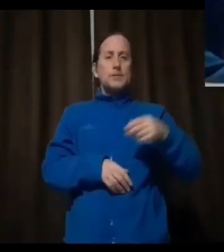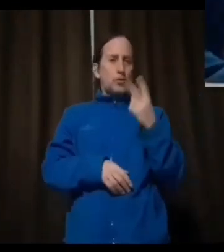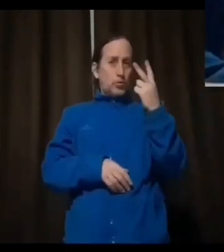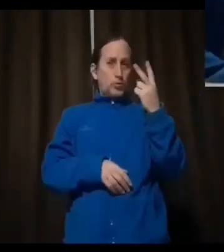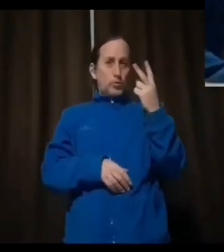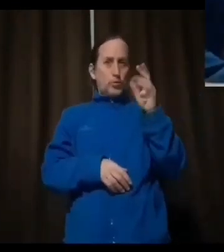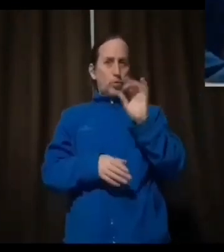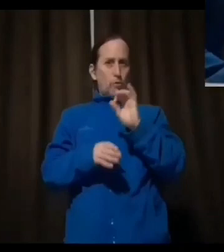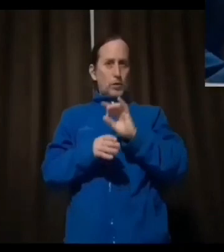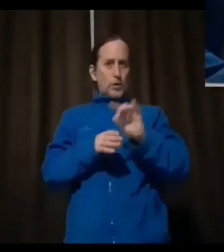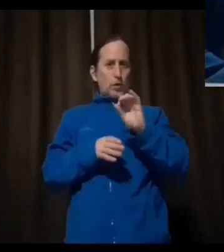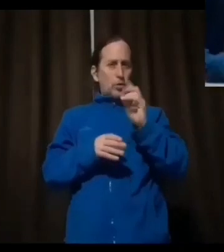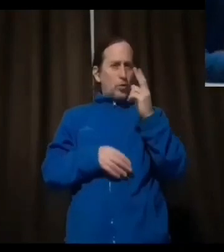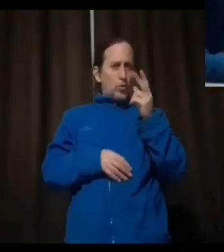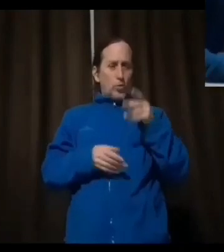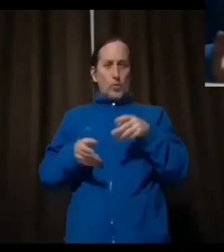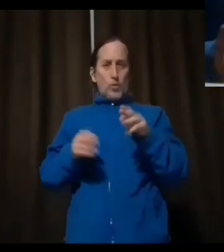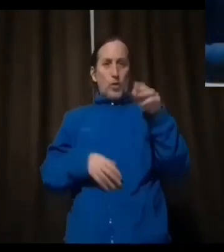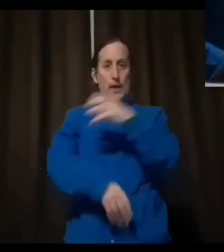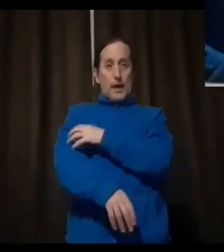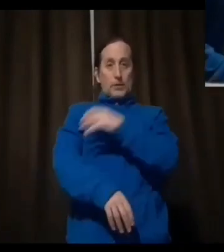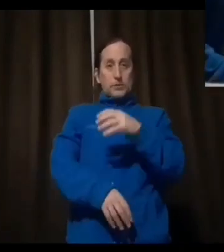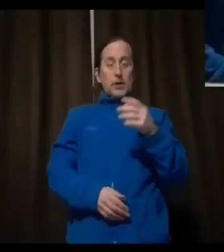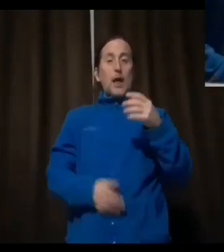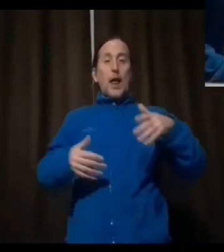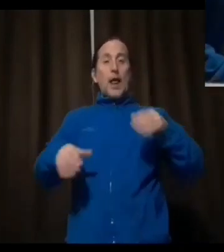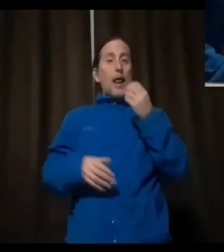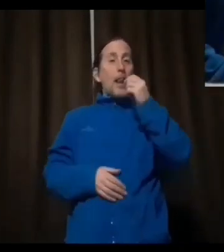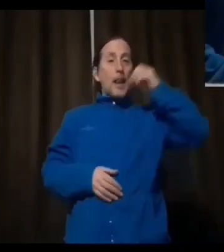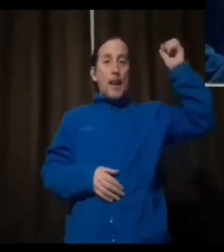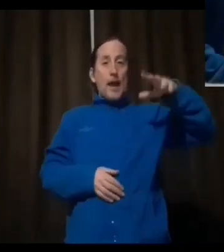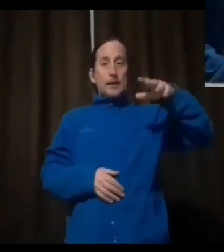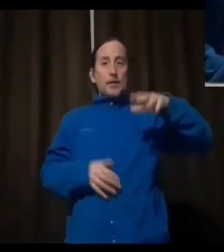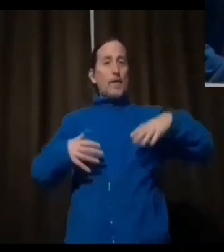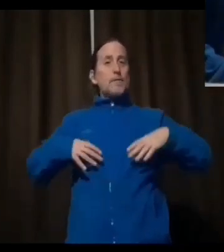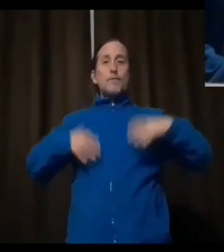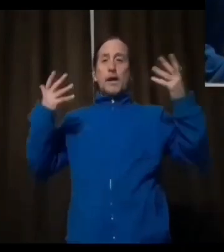through the lattice of space-time. Dark matter, it's the same thing. And there's